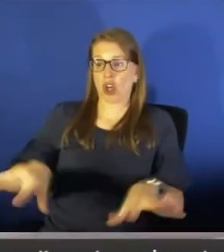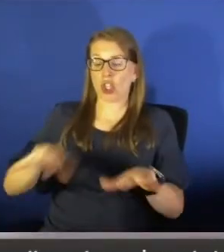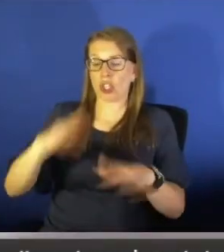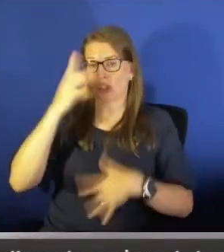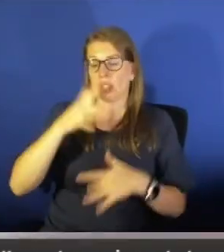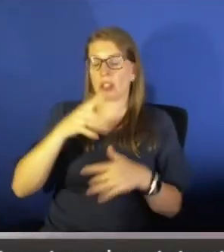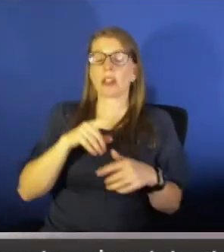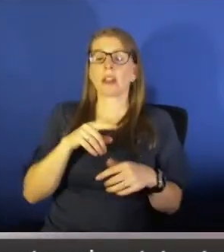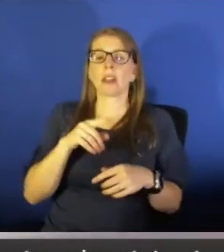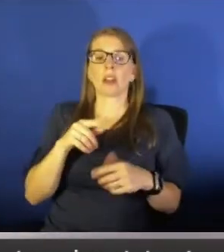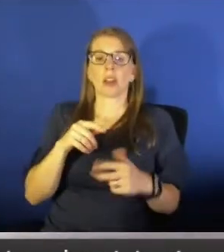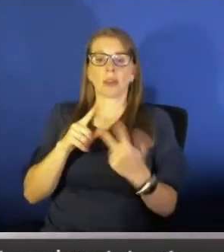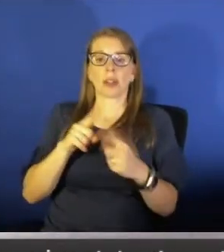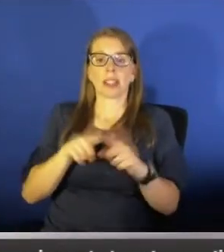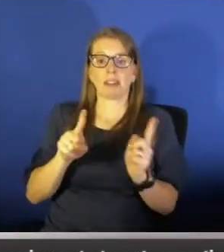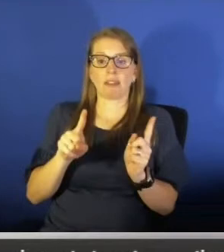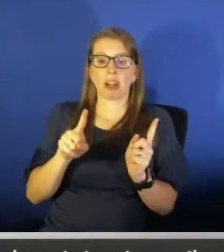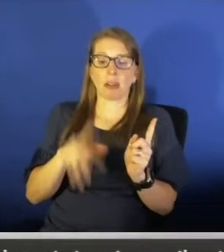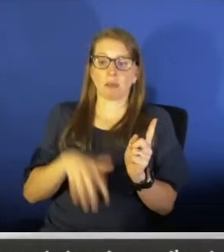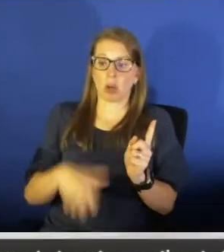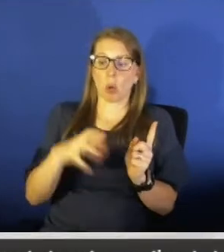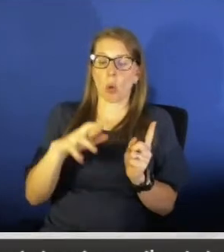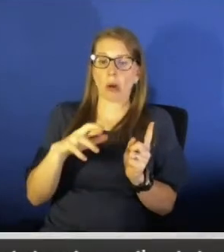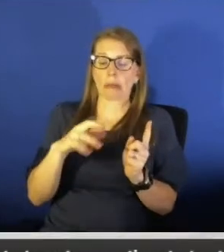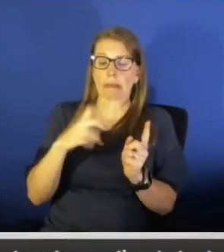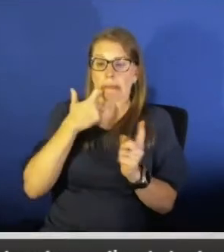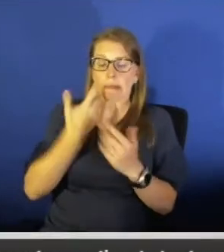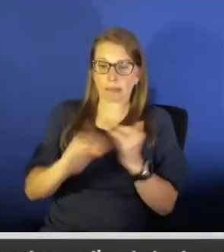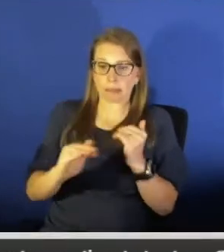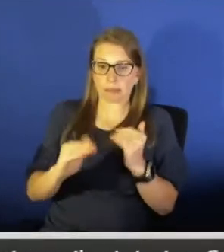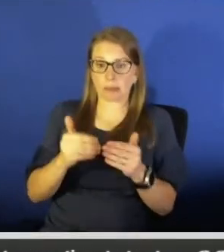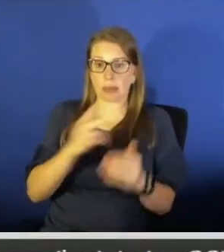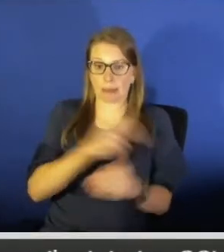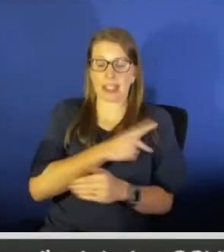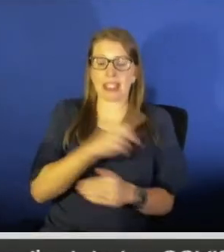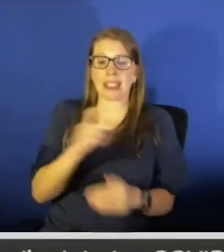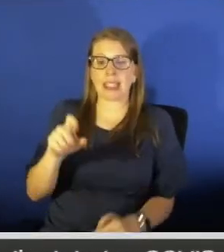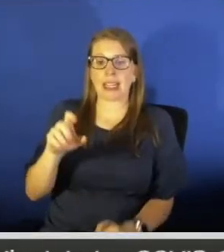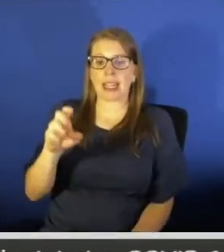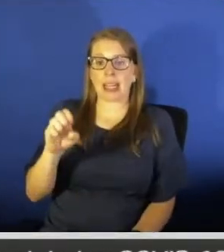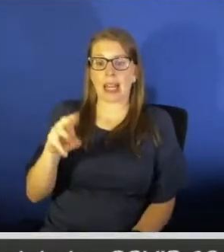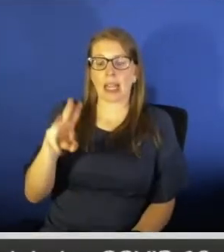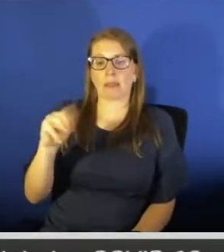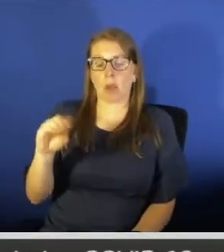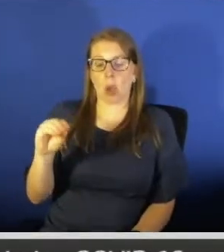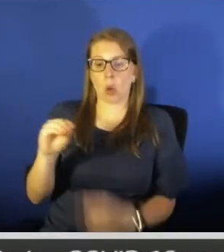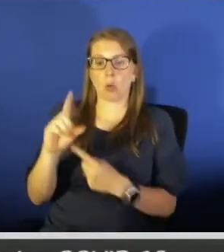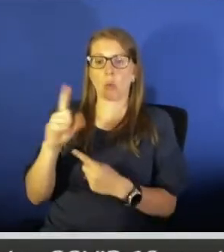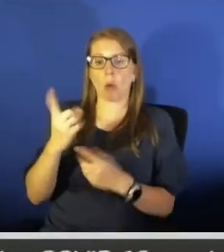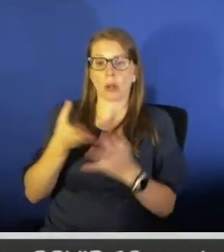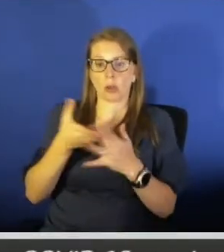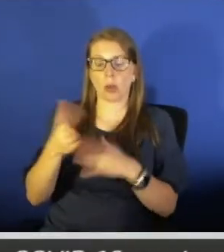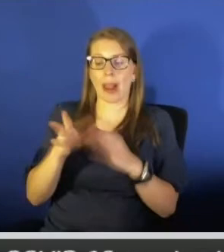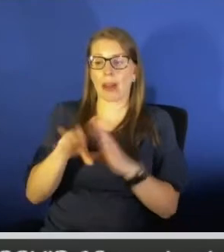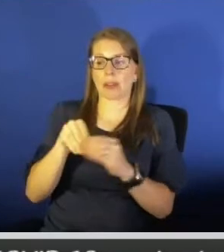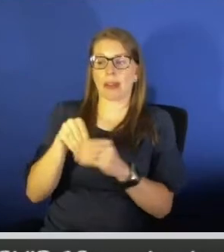either pregnant or newly delivered patients that needed ECMO. One of them we got through, she was at an outside hospital, so with lots of communication